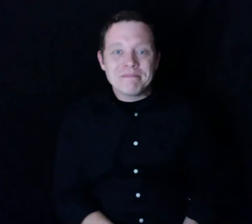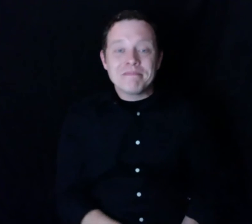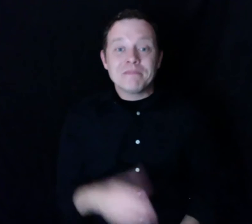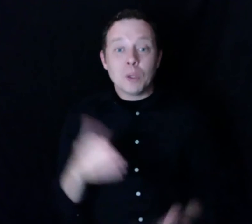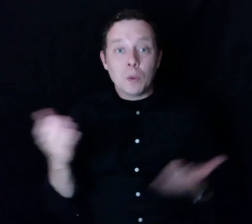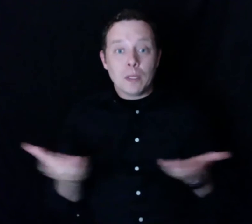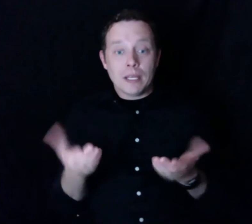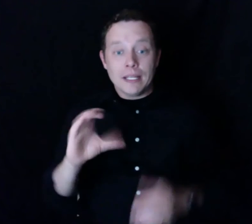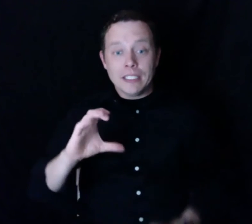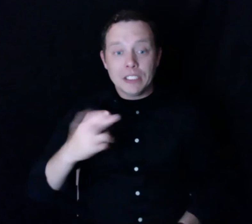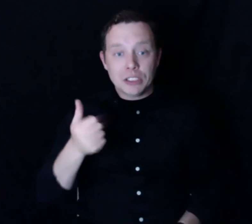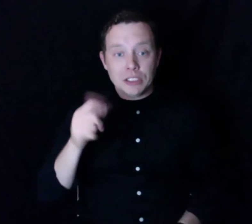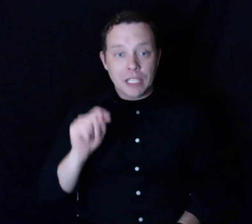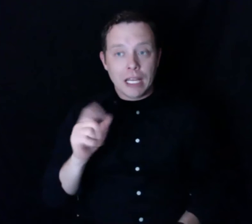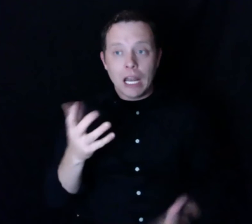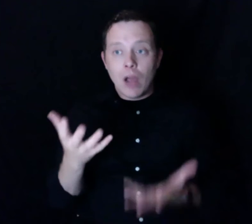the chat, I just want to,